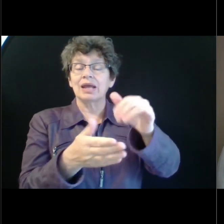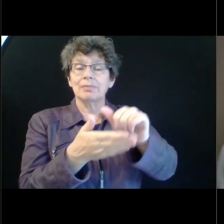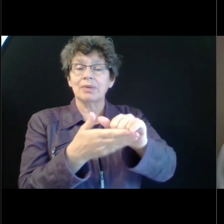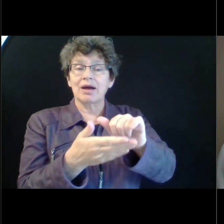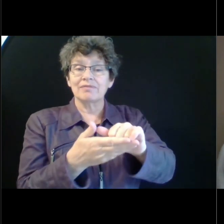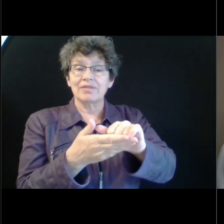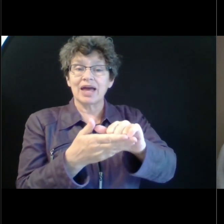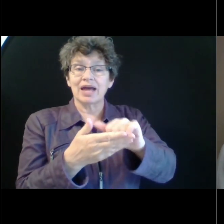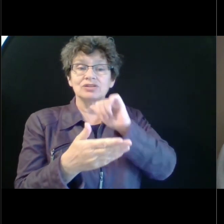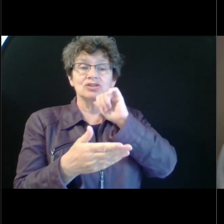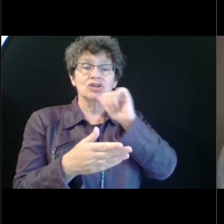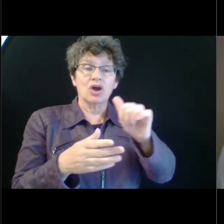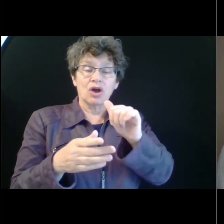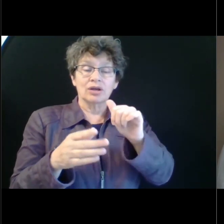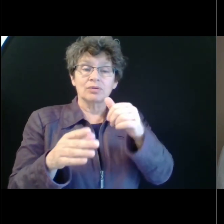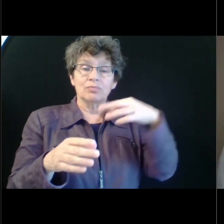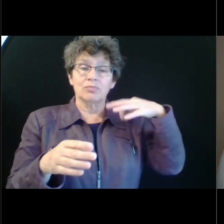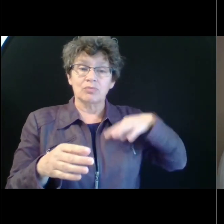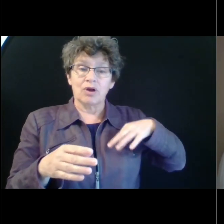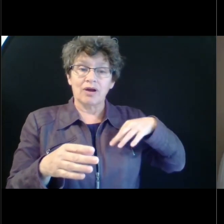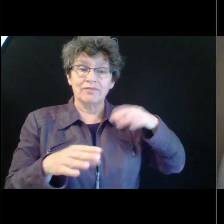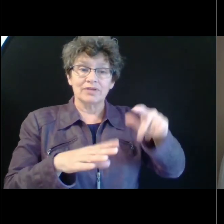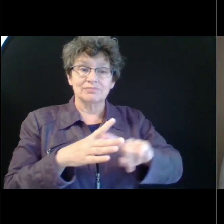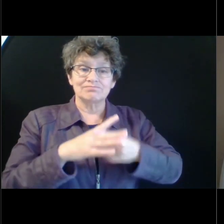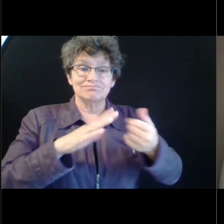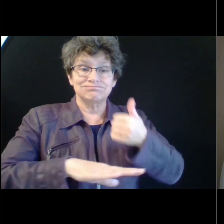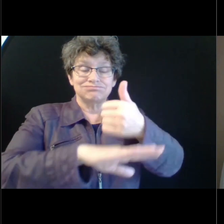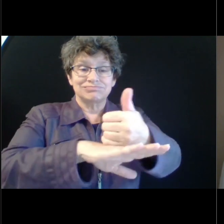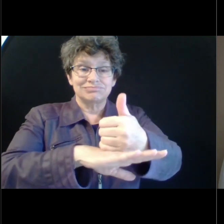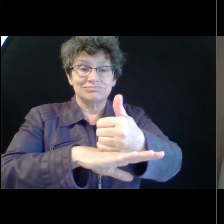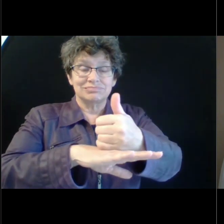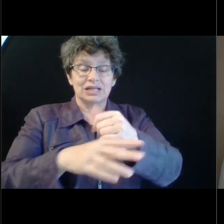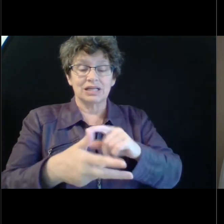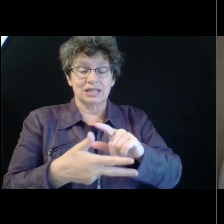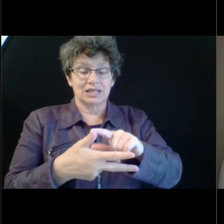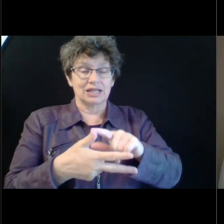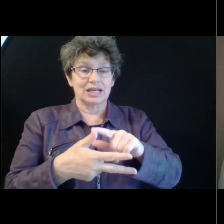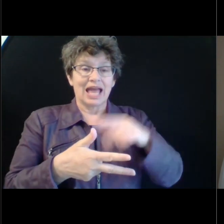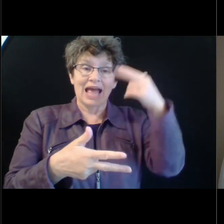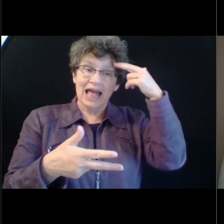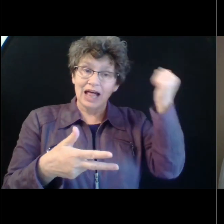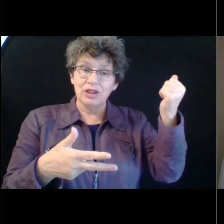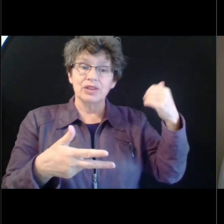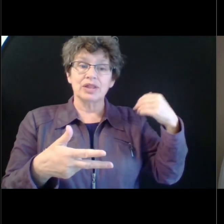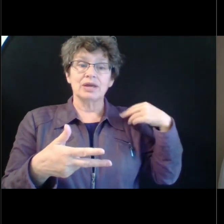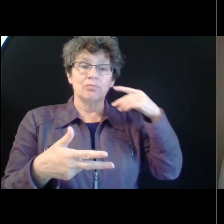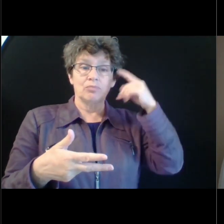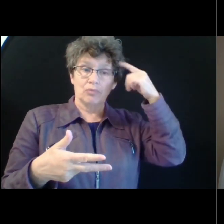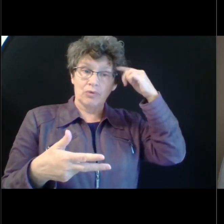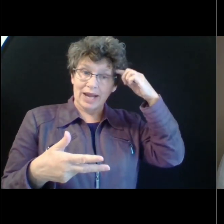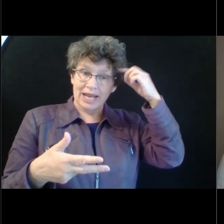Wellness, B, Fountain of Health, or C, Health is Wealth?